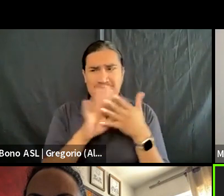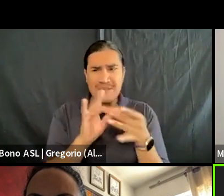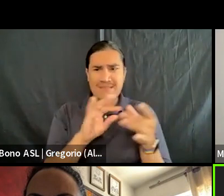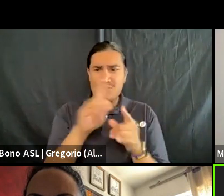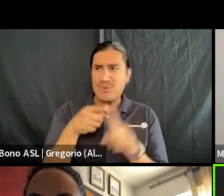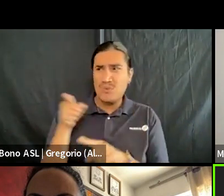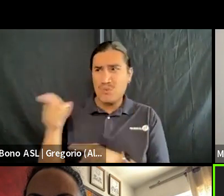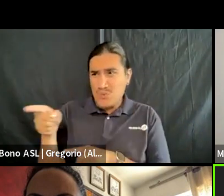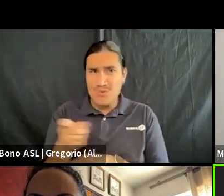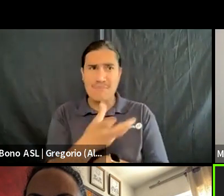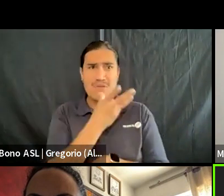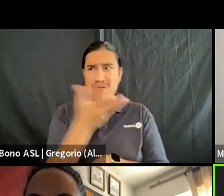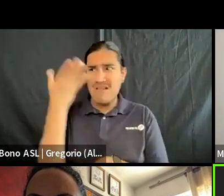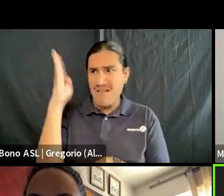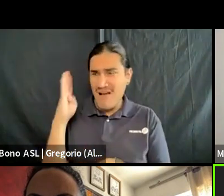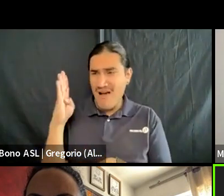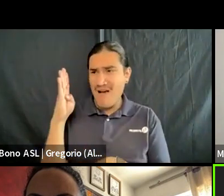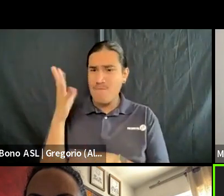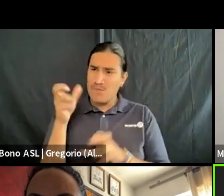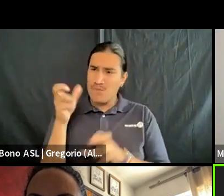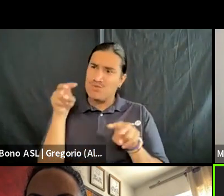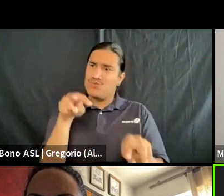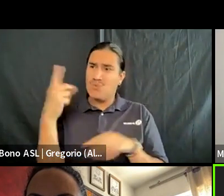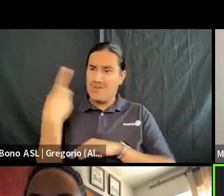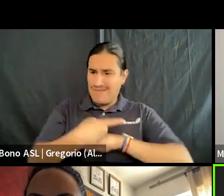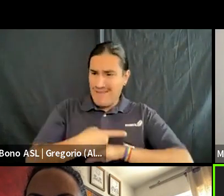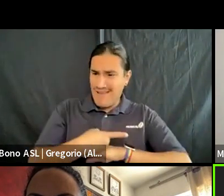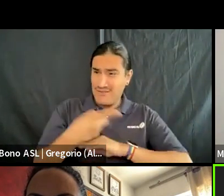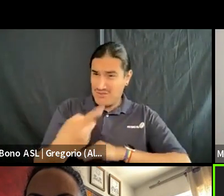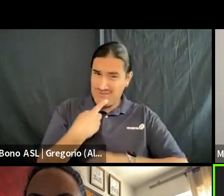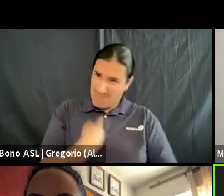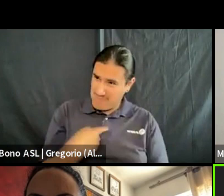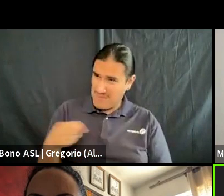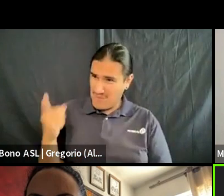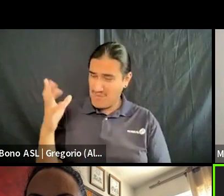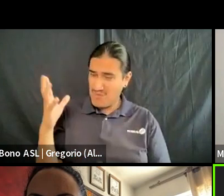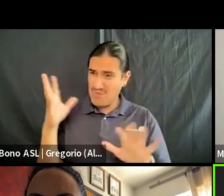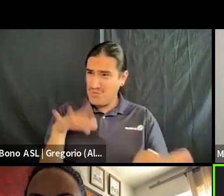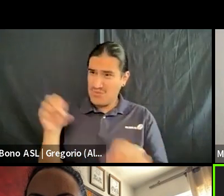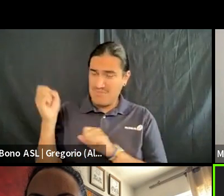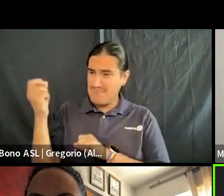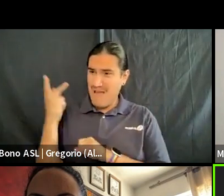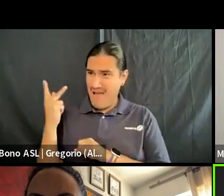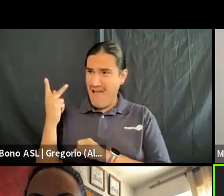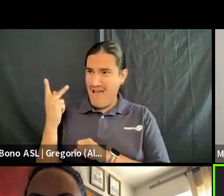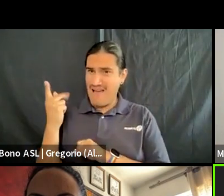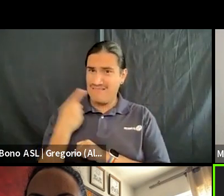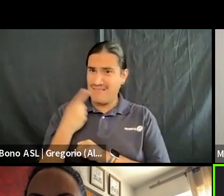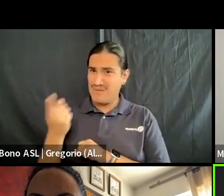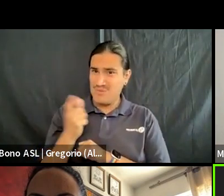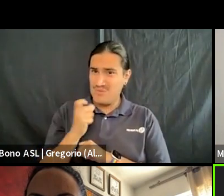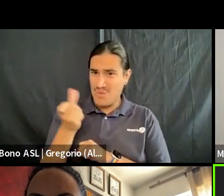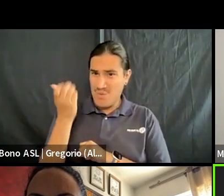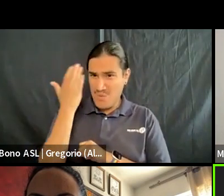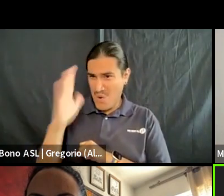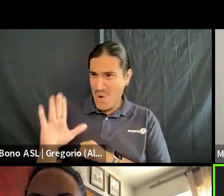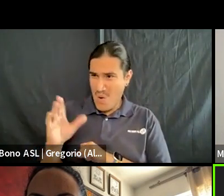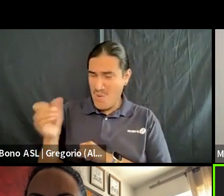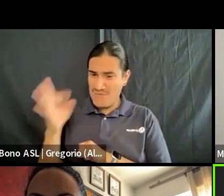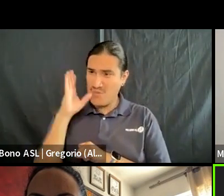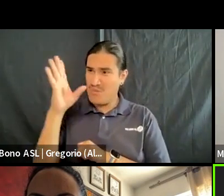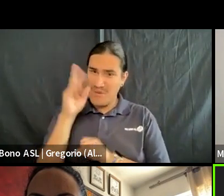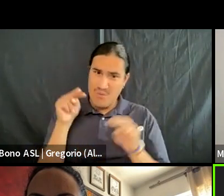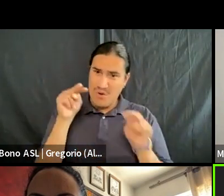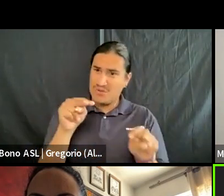and God wanting to watch over her one day, she tells me that you took it all back and said that you don't actually know if you'll be